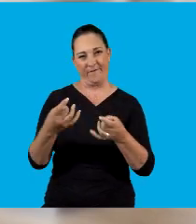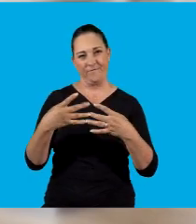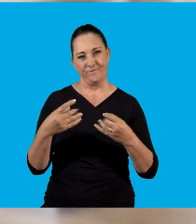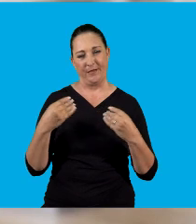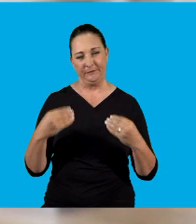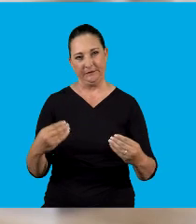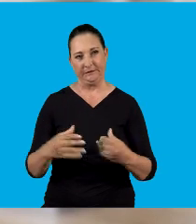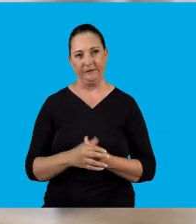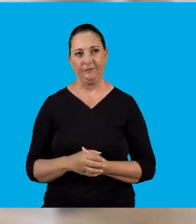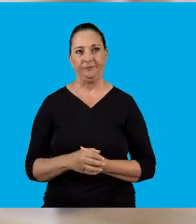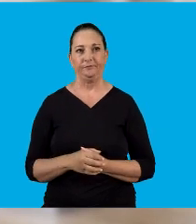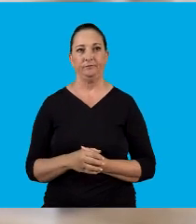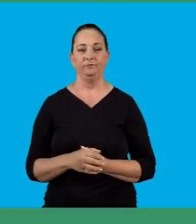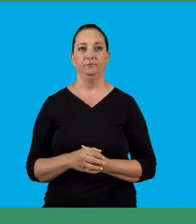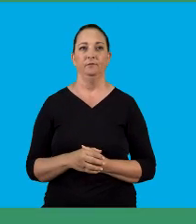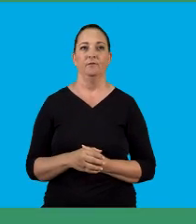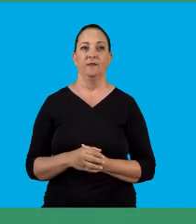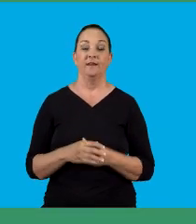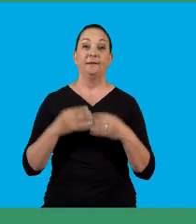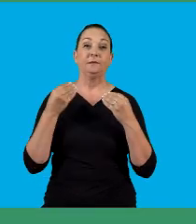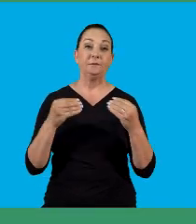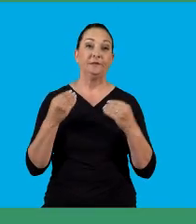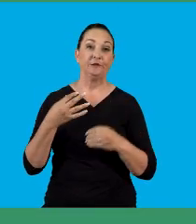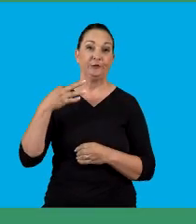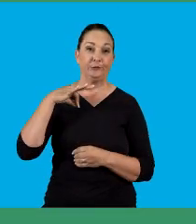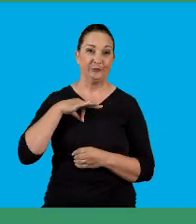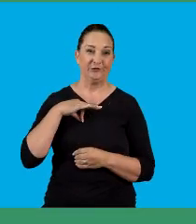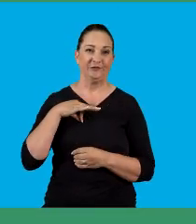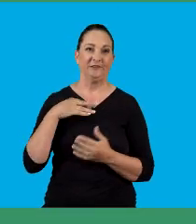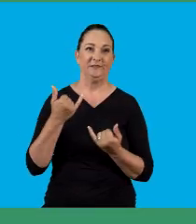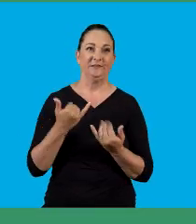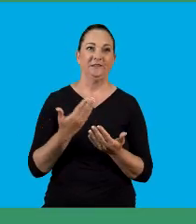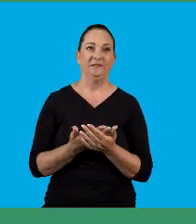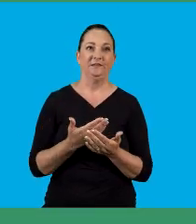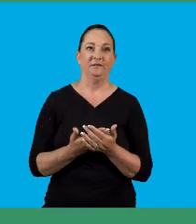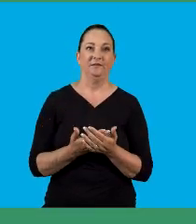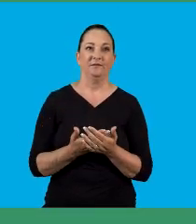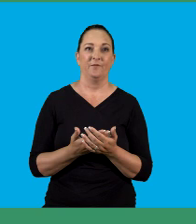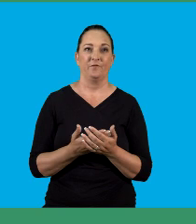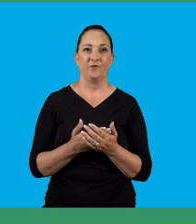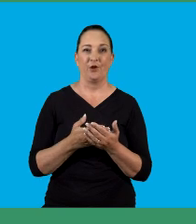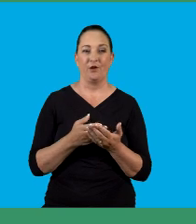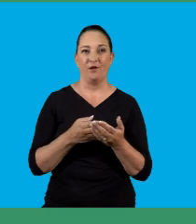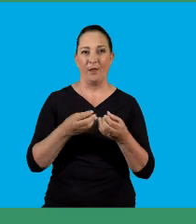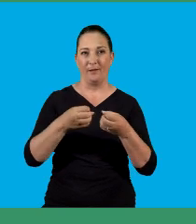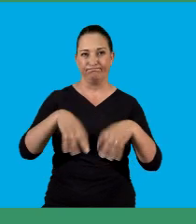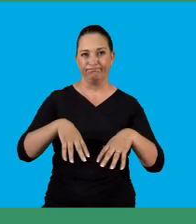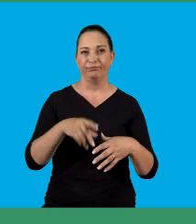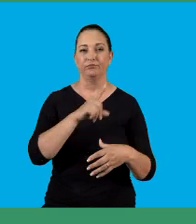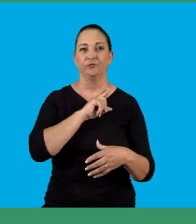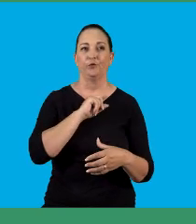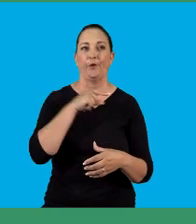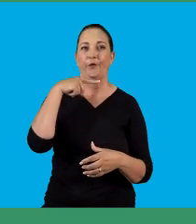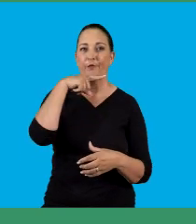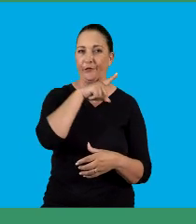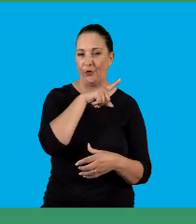to businesses. Theft of business profits through fraud and deception can lead to a decrease in